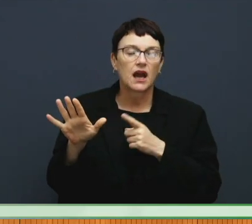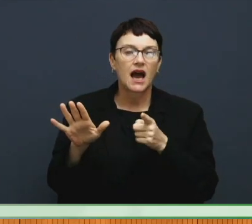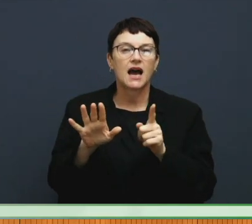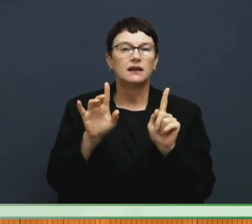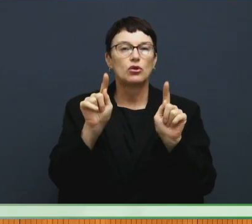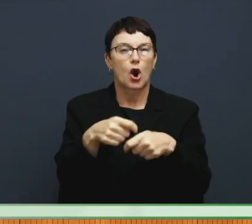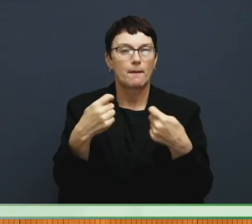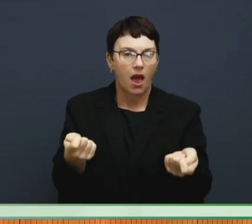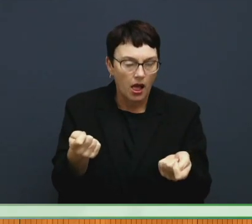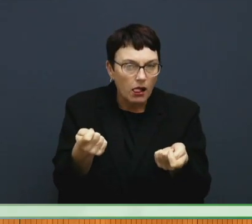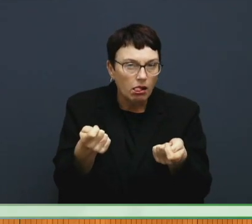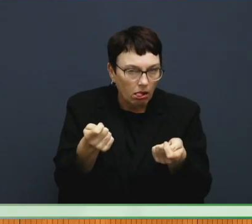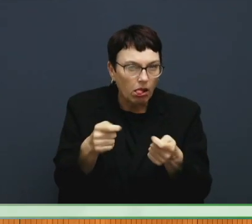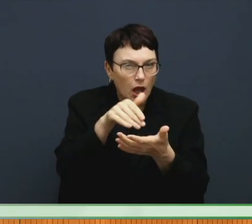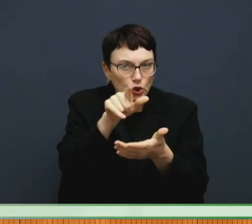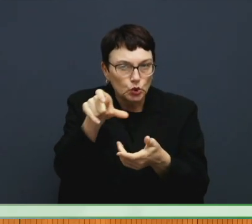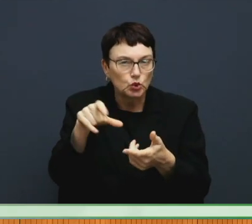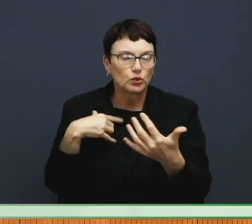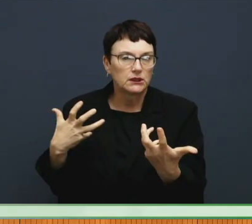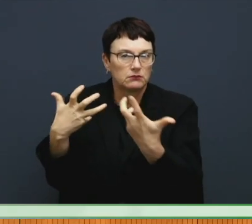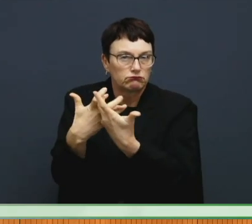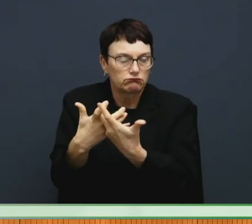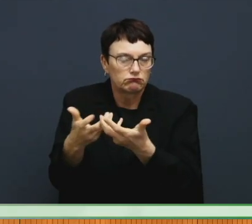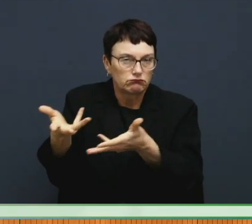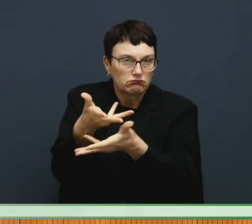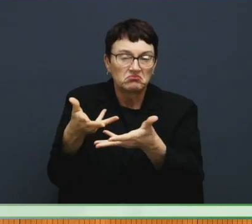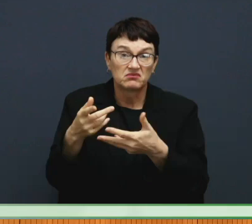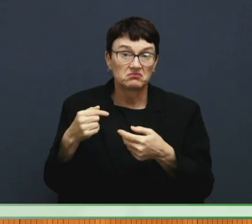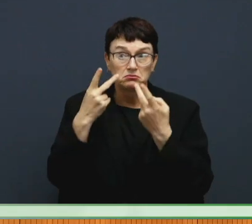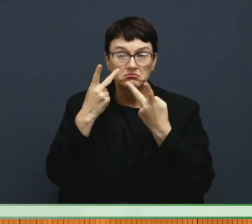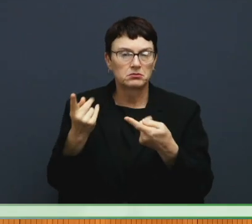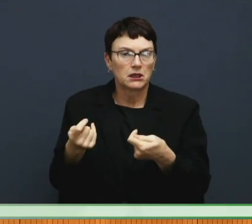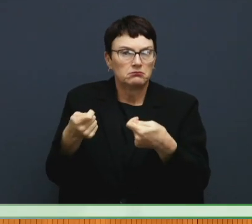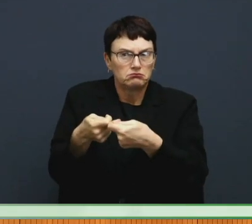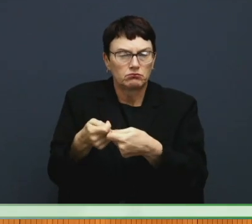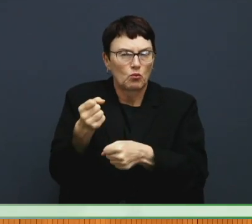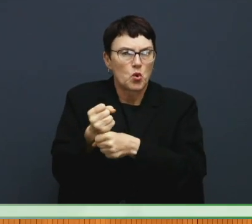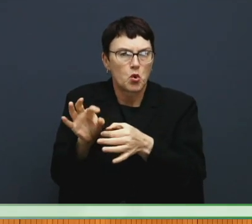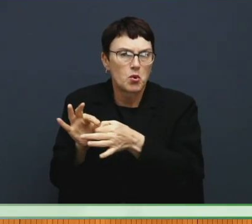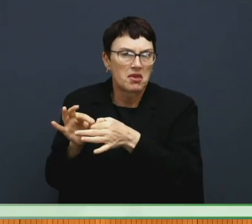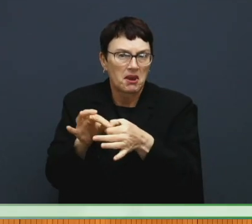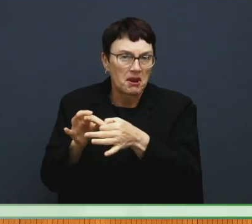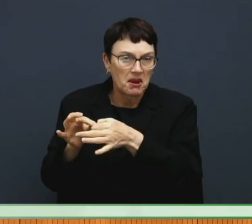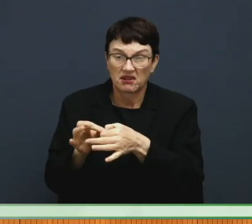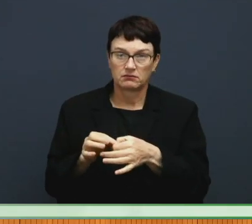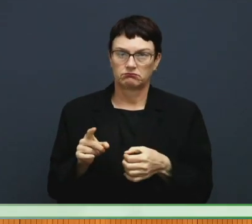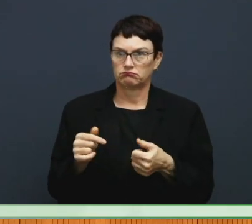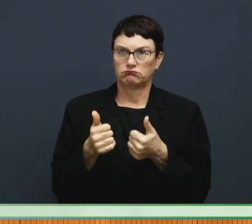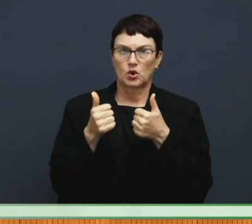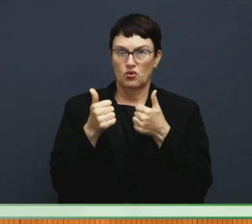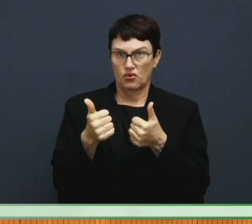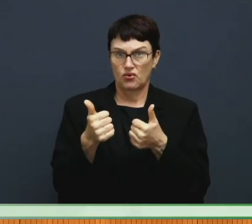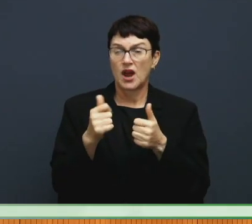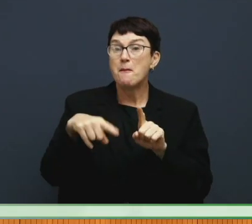mutual learning and complementary advantages. The high-quality employment model for